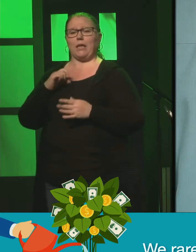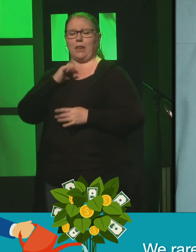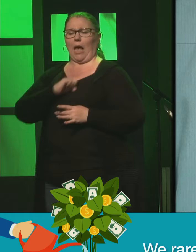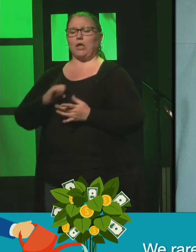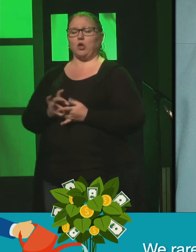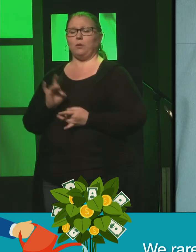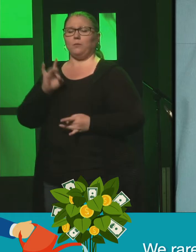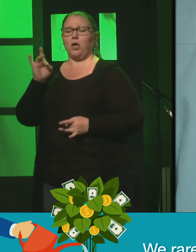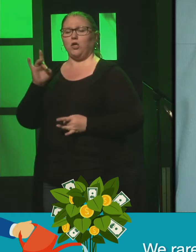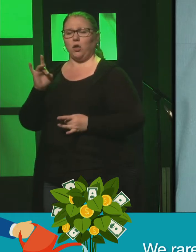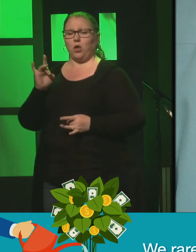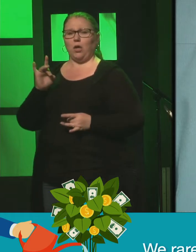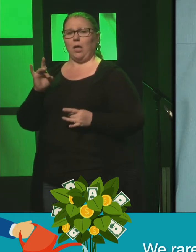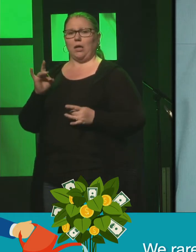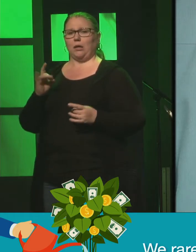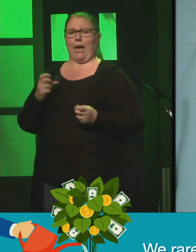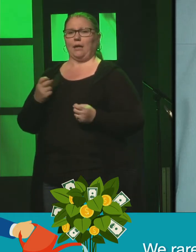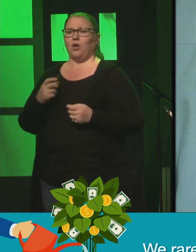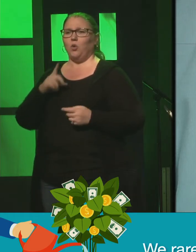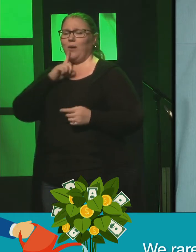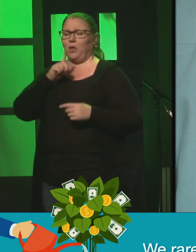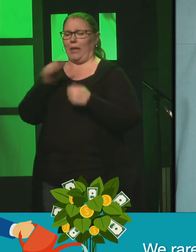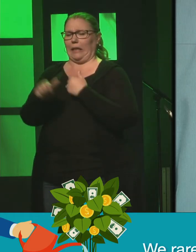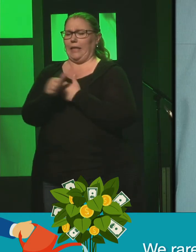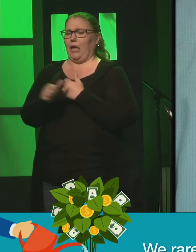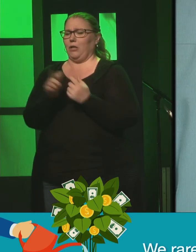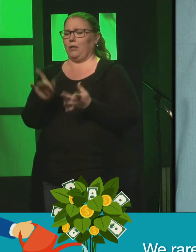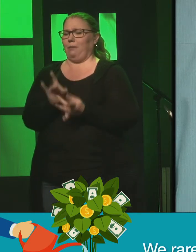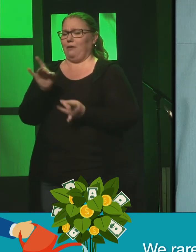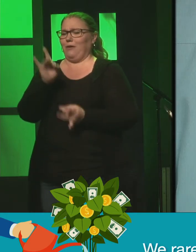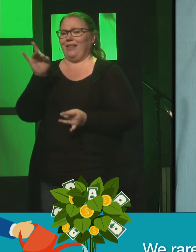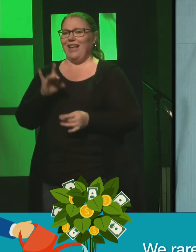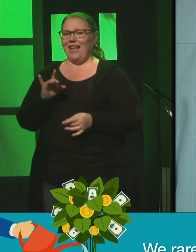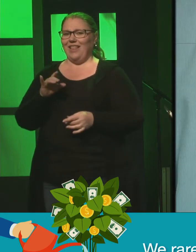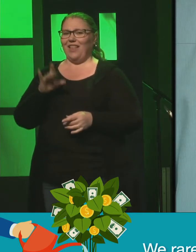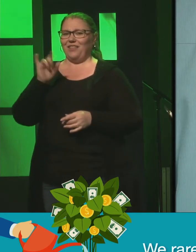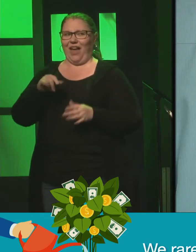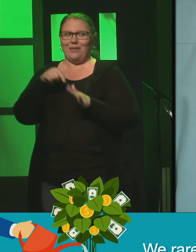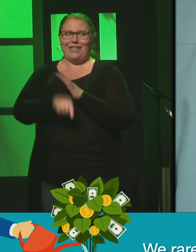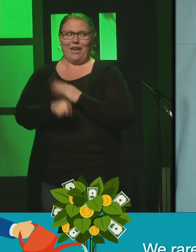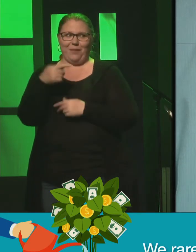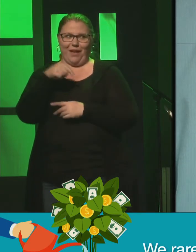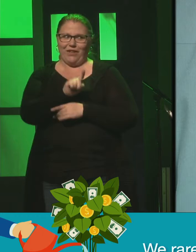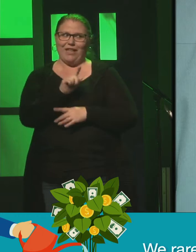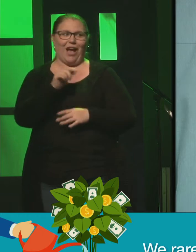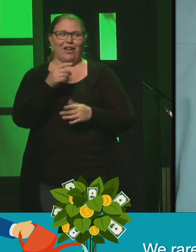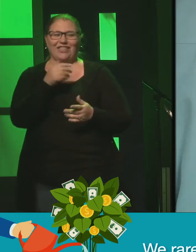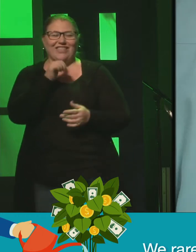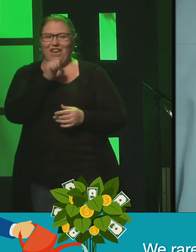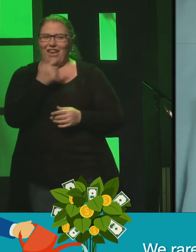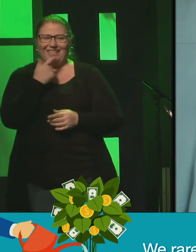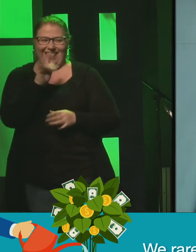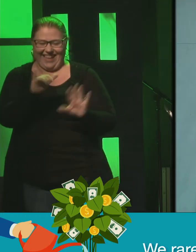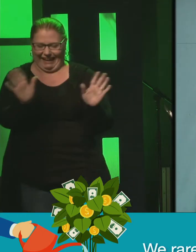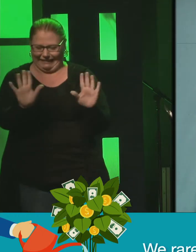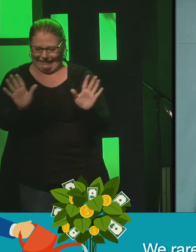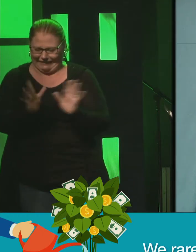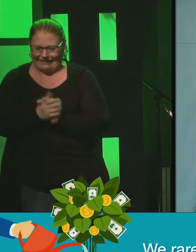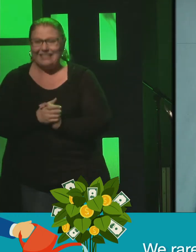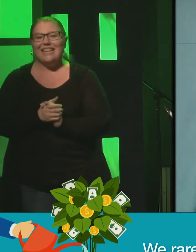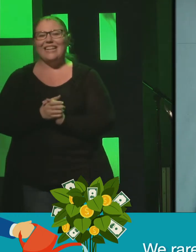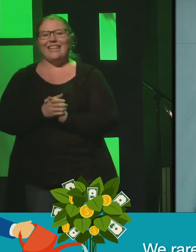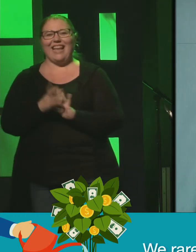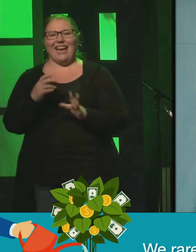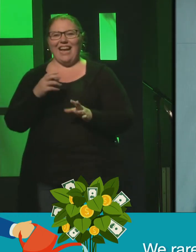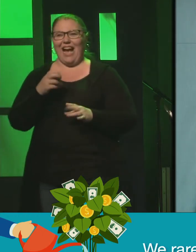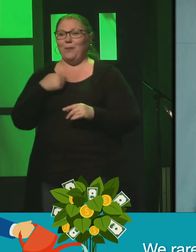person, overly toxic, right? That was deeply offensive. I'm sorry. I should not have said that. It was coming